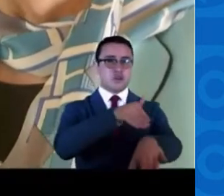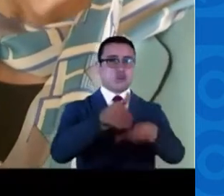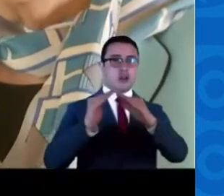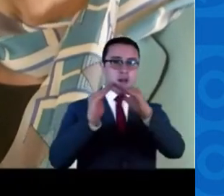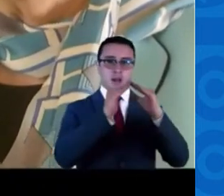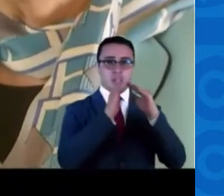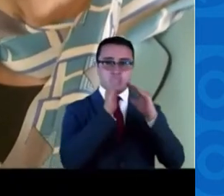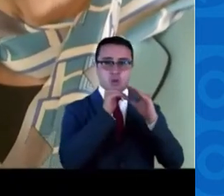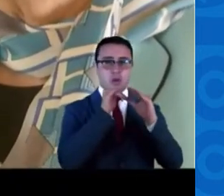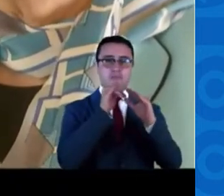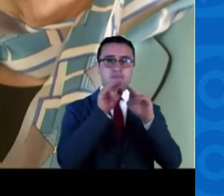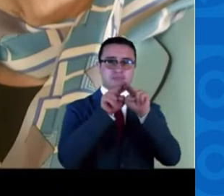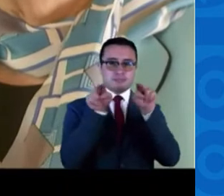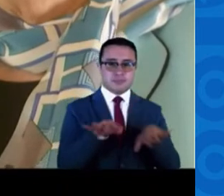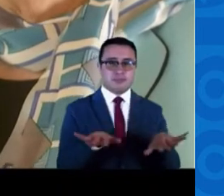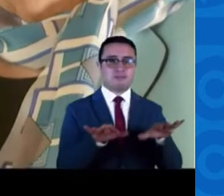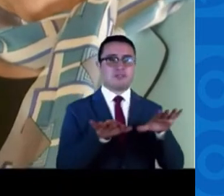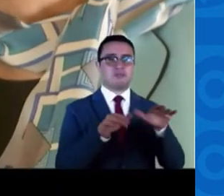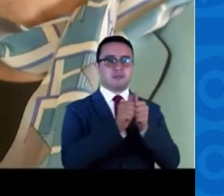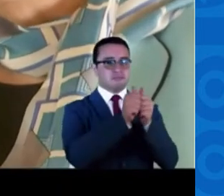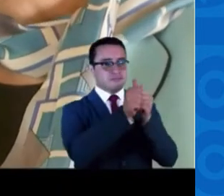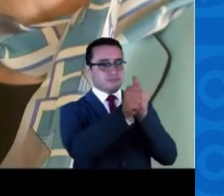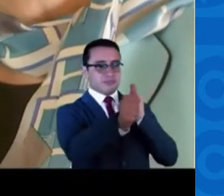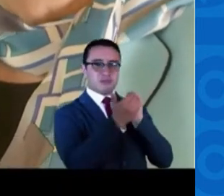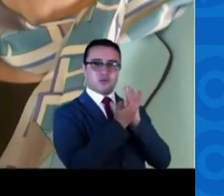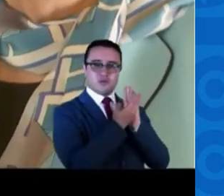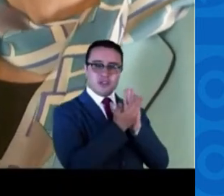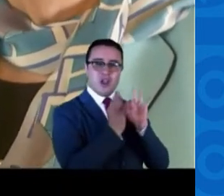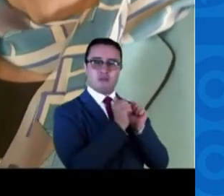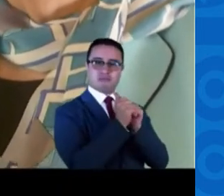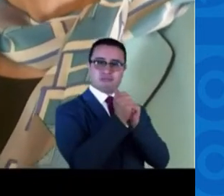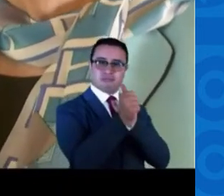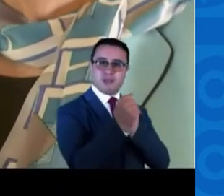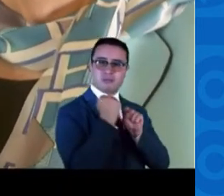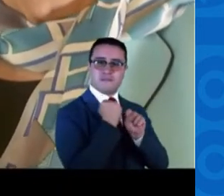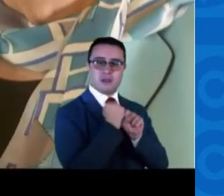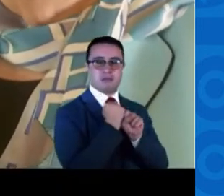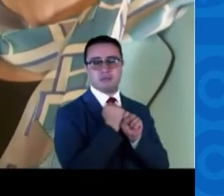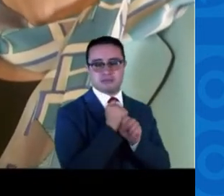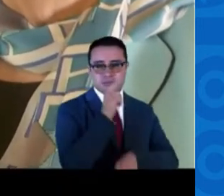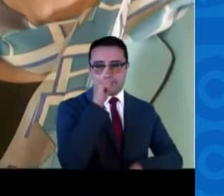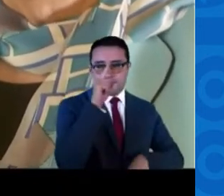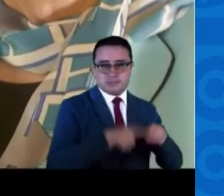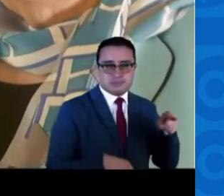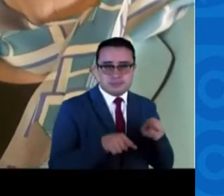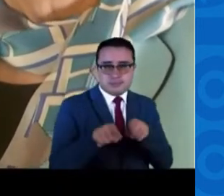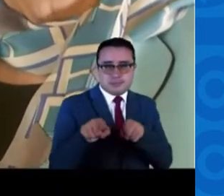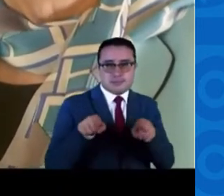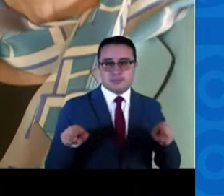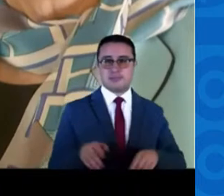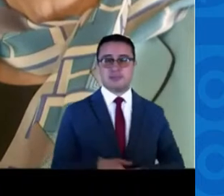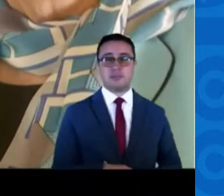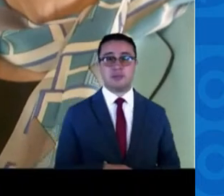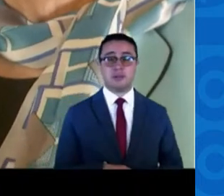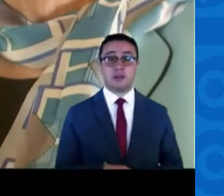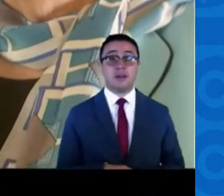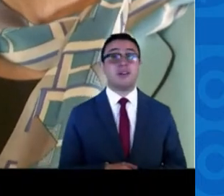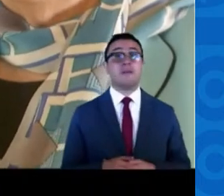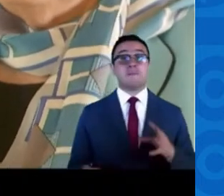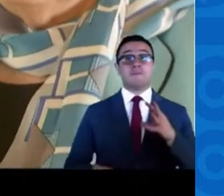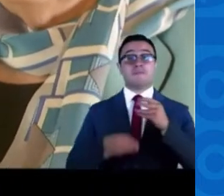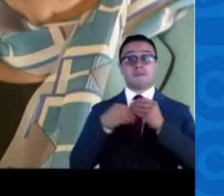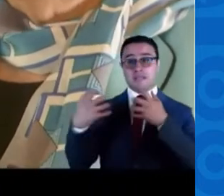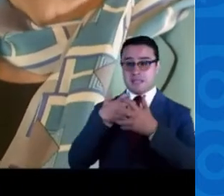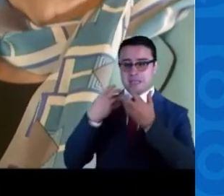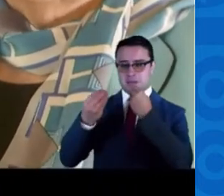are not connected, and this has not allowed them to for teleworking. And the food system